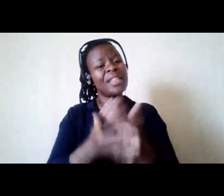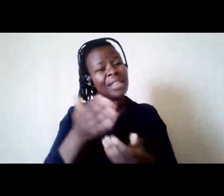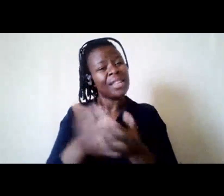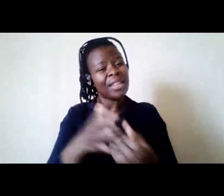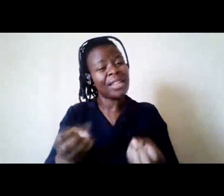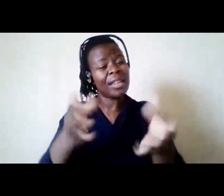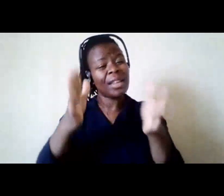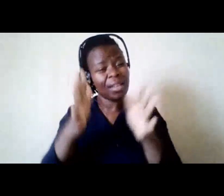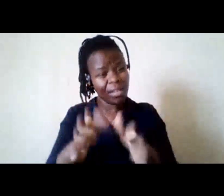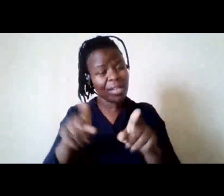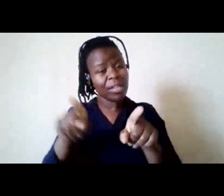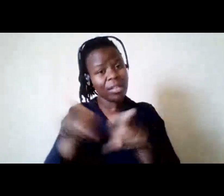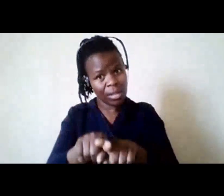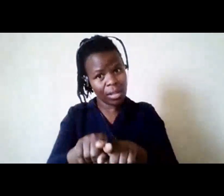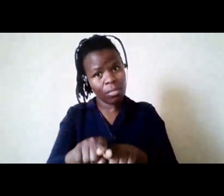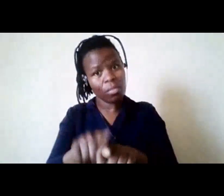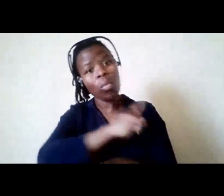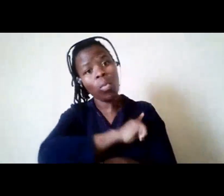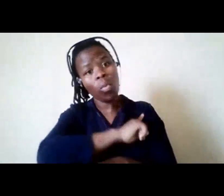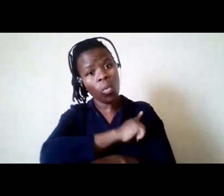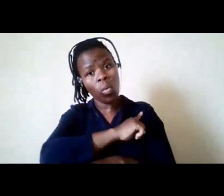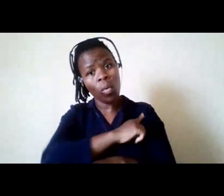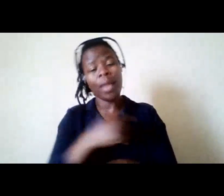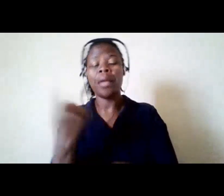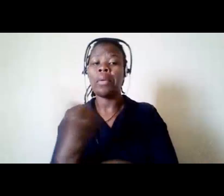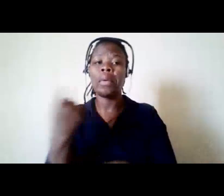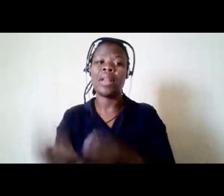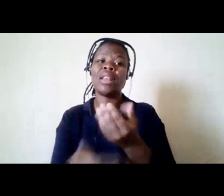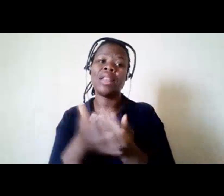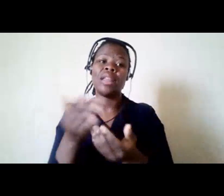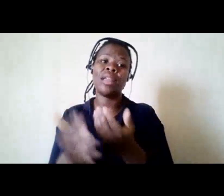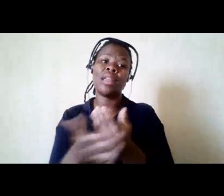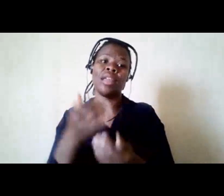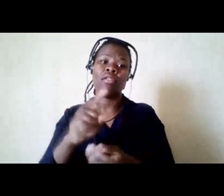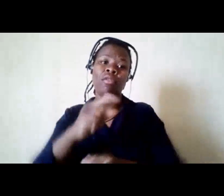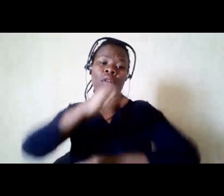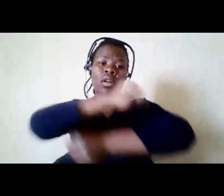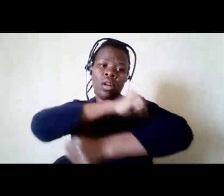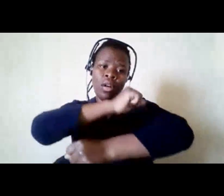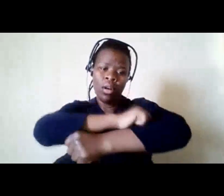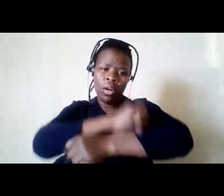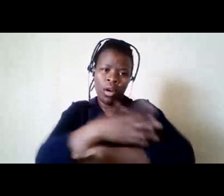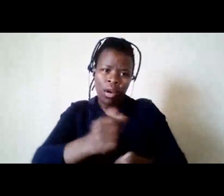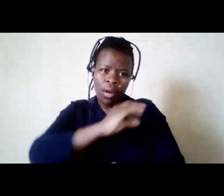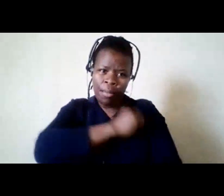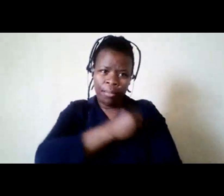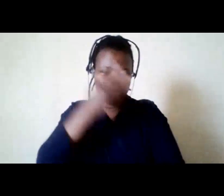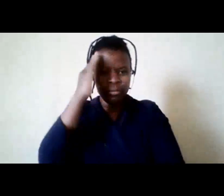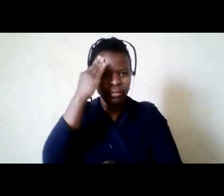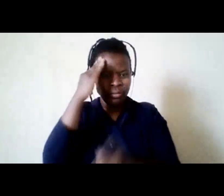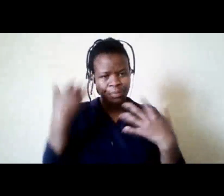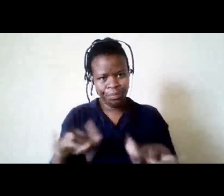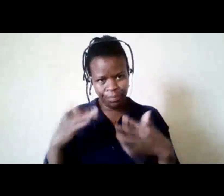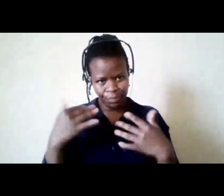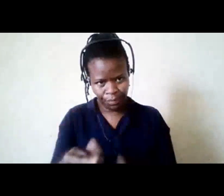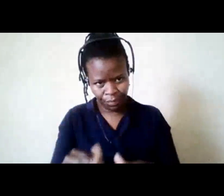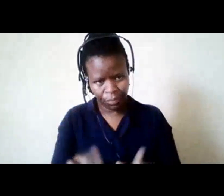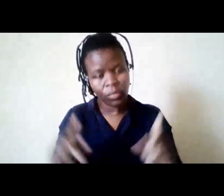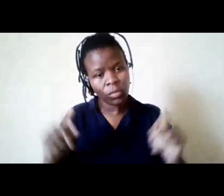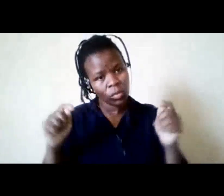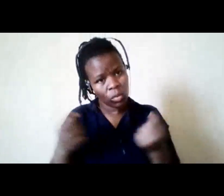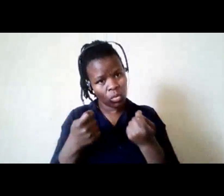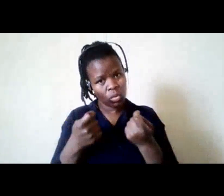because they only caring for learners with severe to profound intellectual disabilities, you know. So and it also speaks to the value where